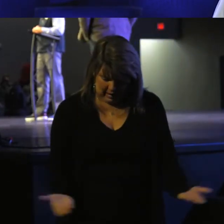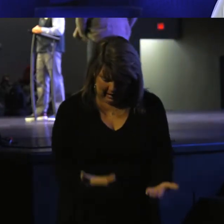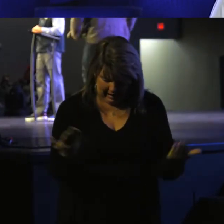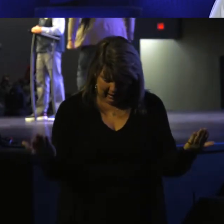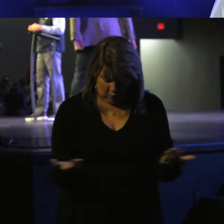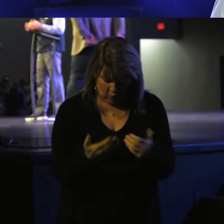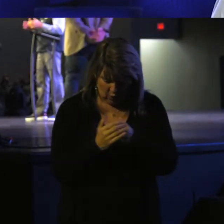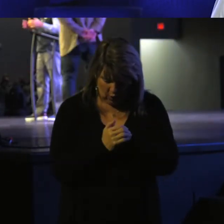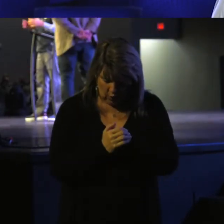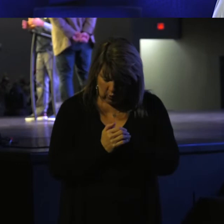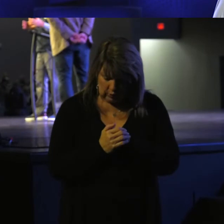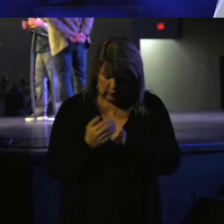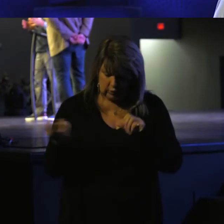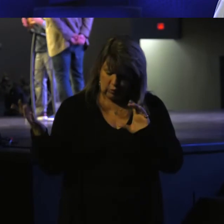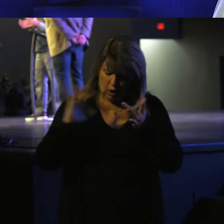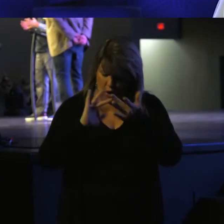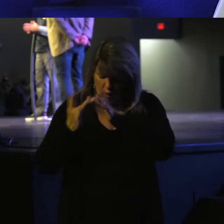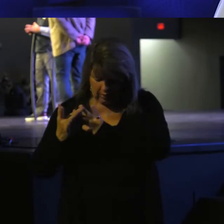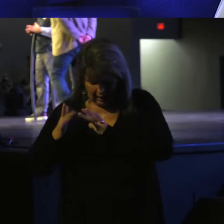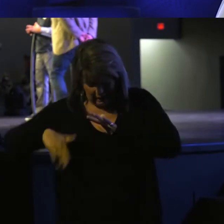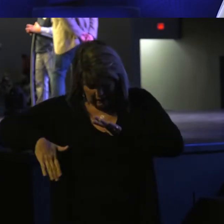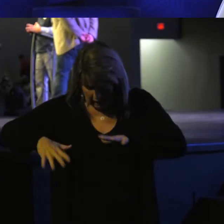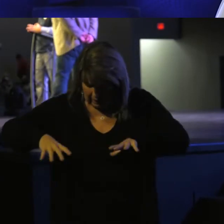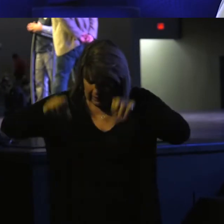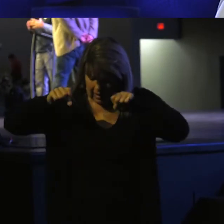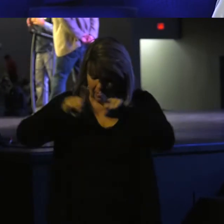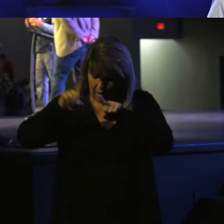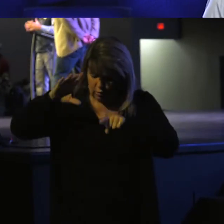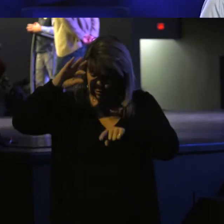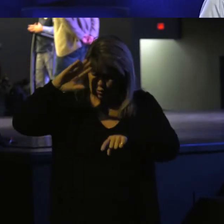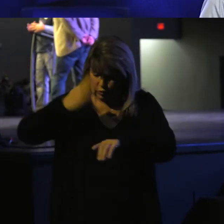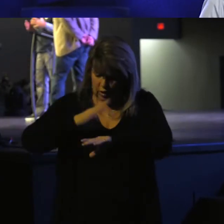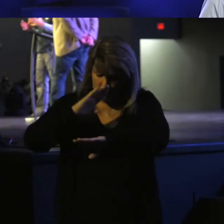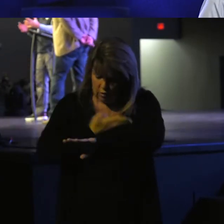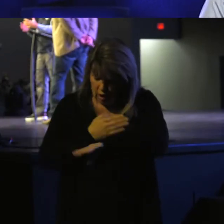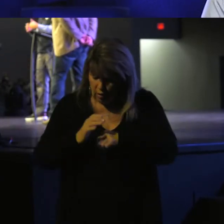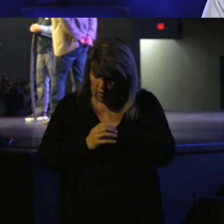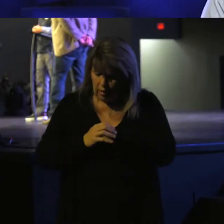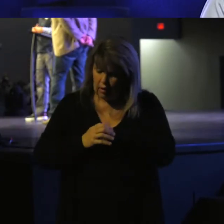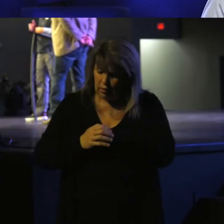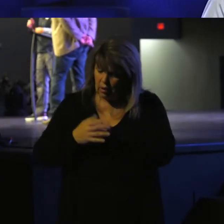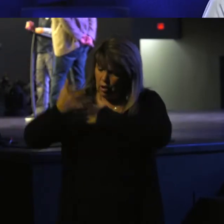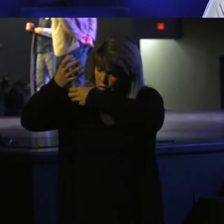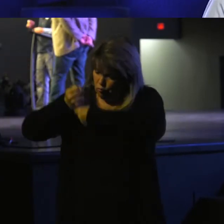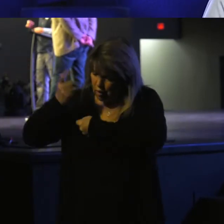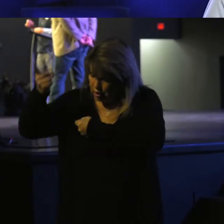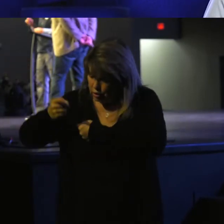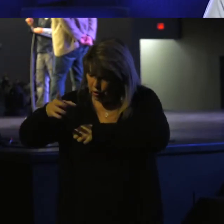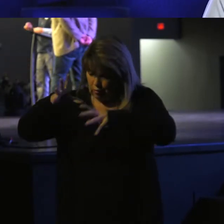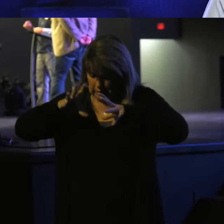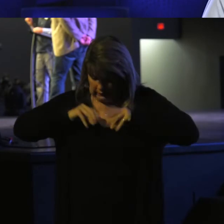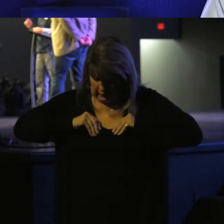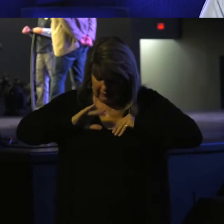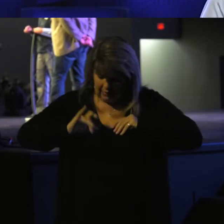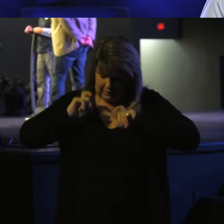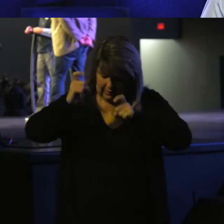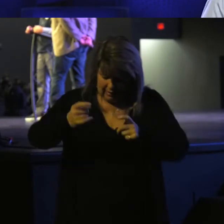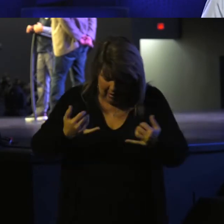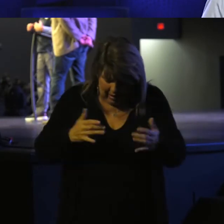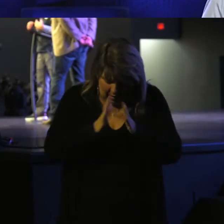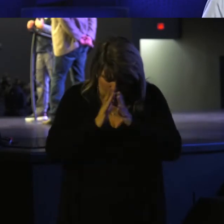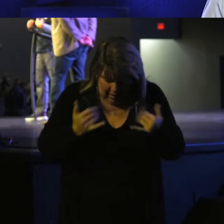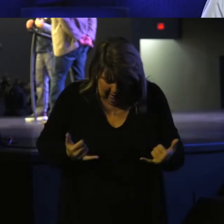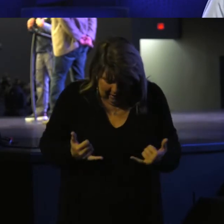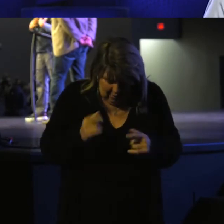online who is yet to be adopted as your son, your daughter, yet to put their trust in you, receive this gift, I pray, Lord, that right now at this very